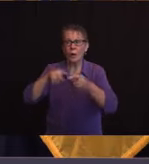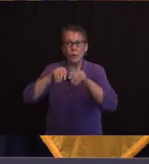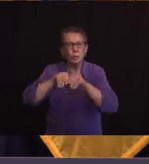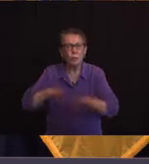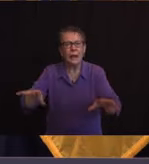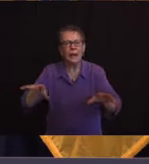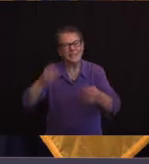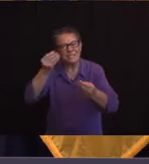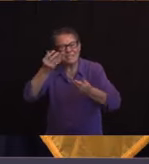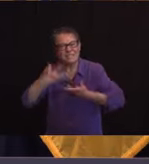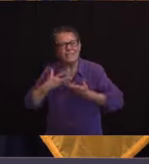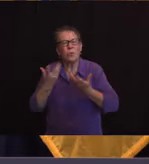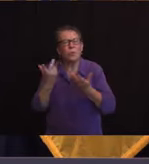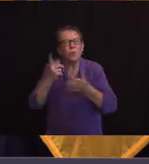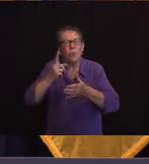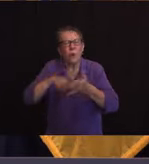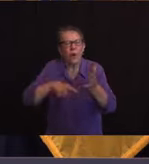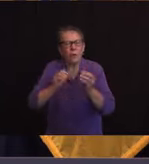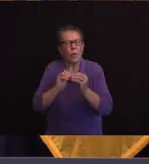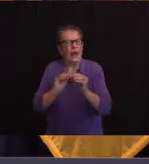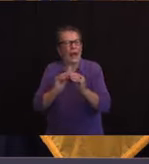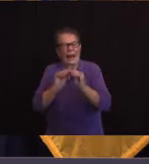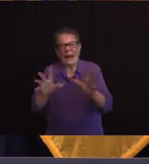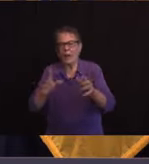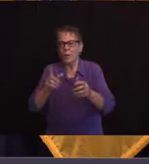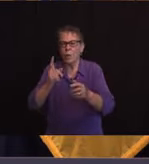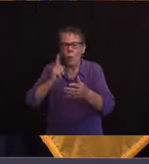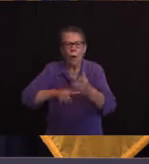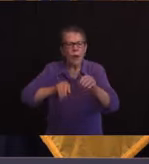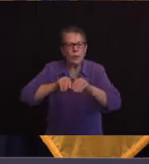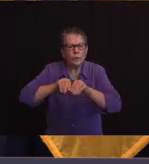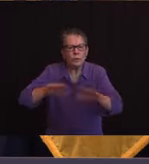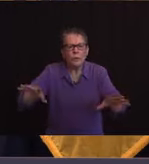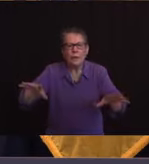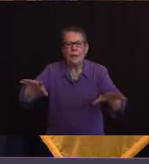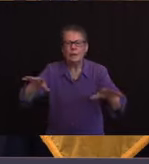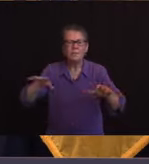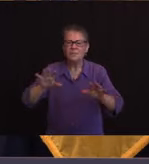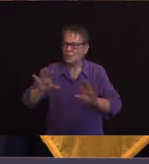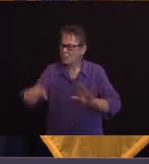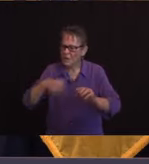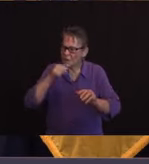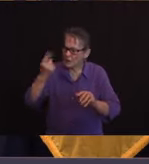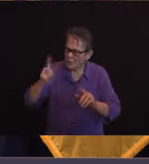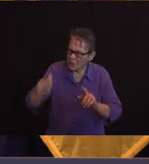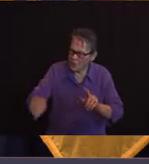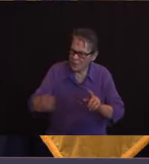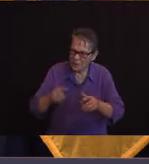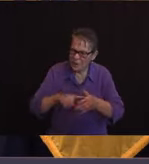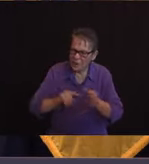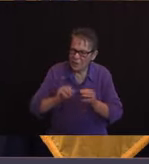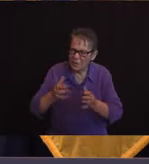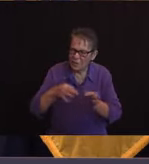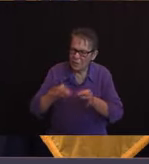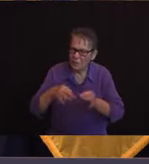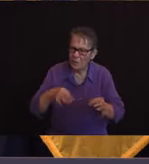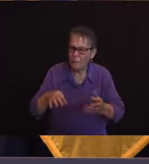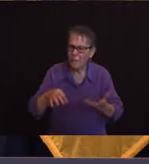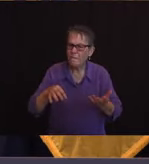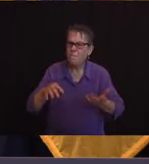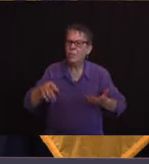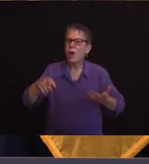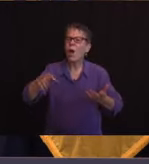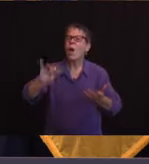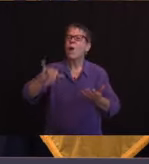in New Jersey, some of those test results are 48 hours old, some of them are 48 weeks old. So why not separate the tests